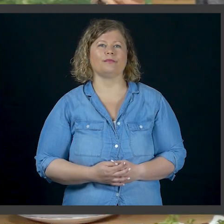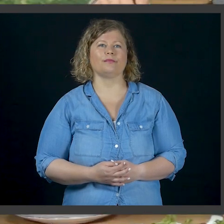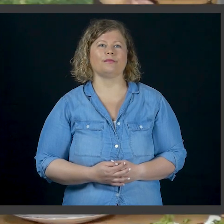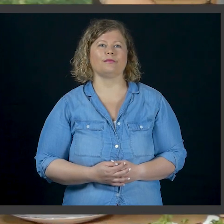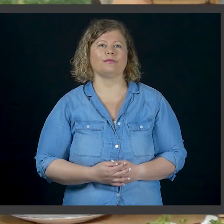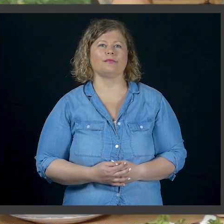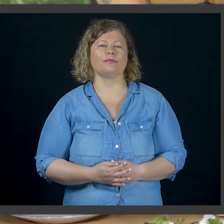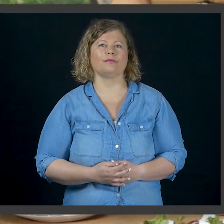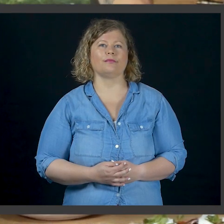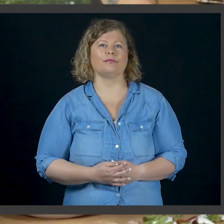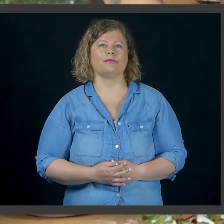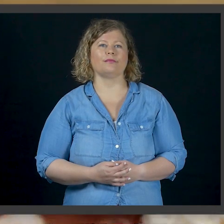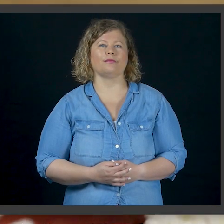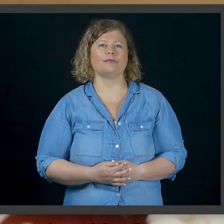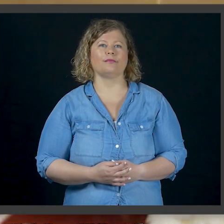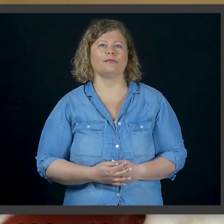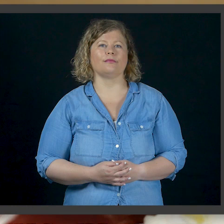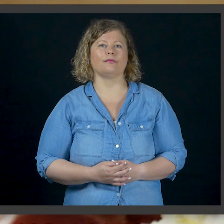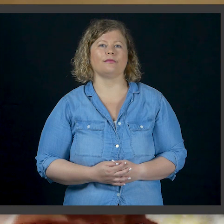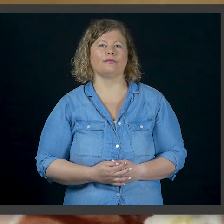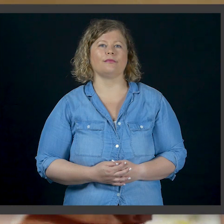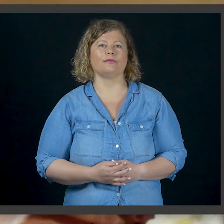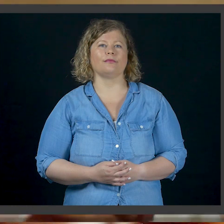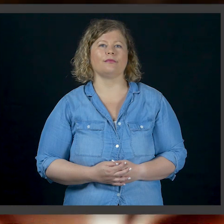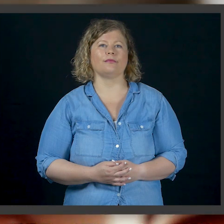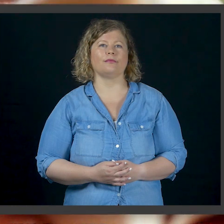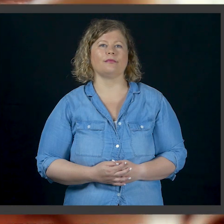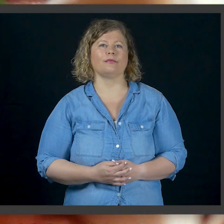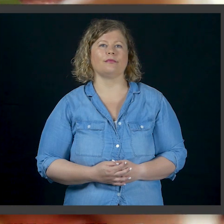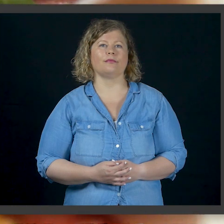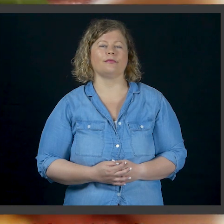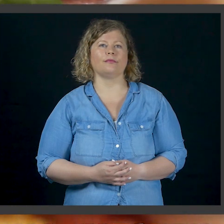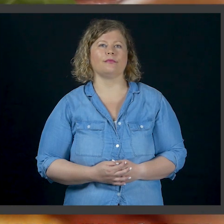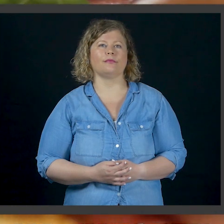and extra virgin Greek olive oil.